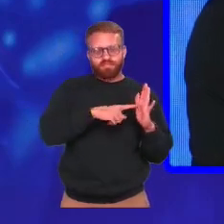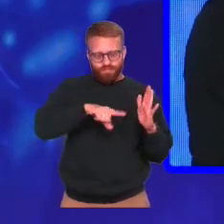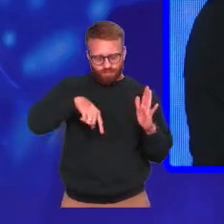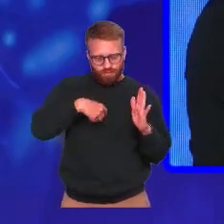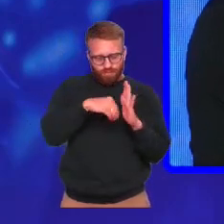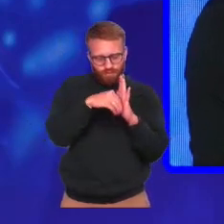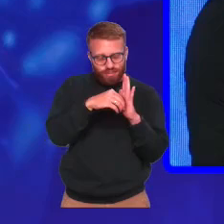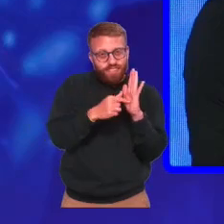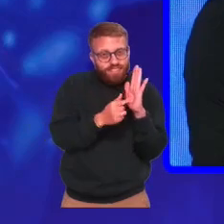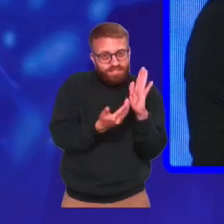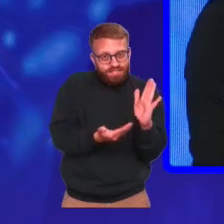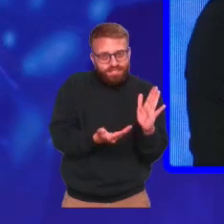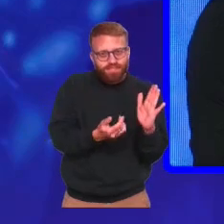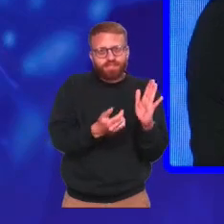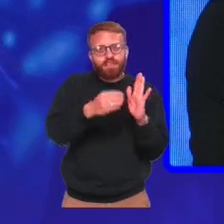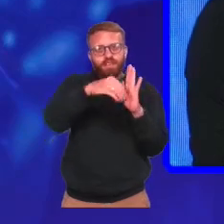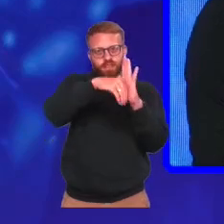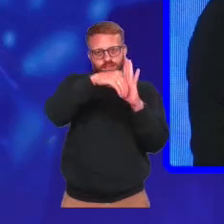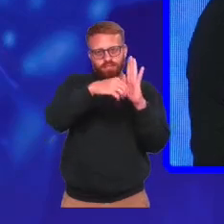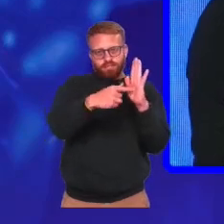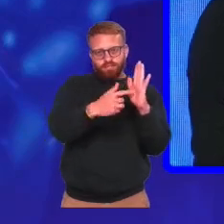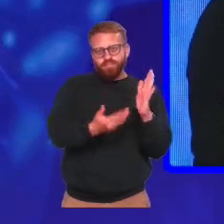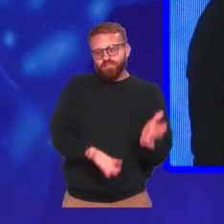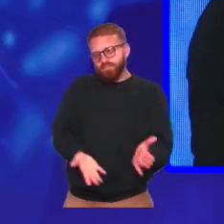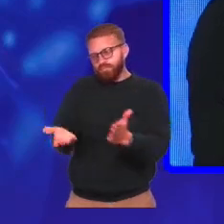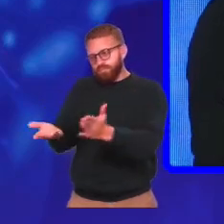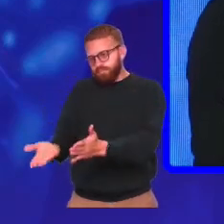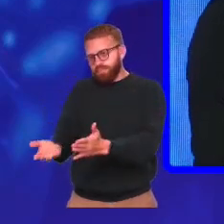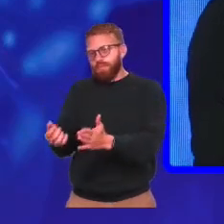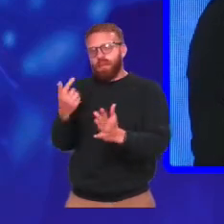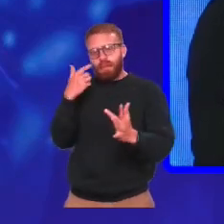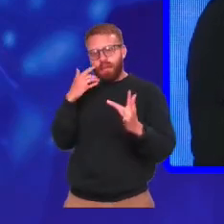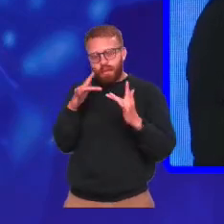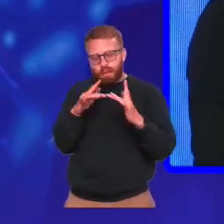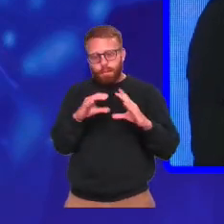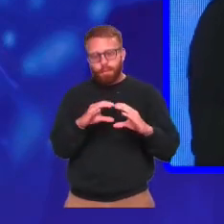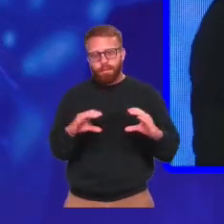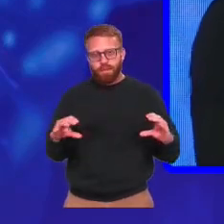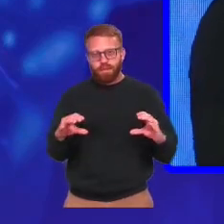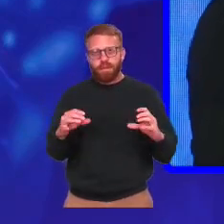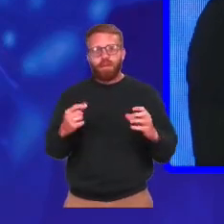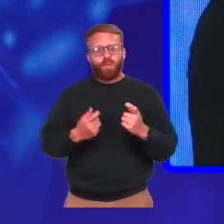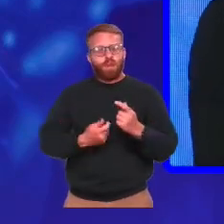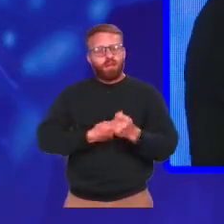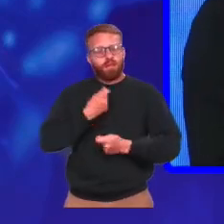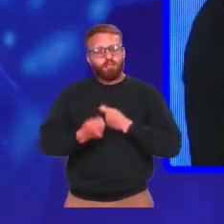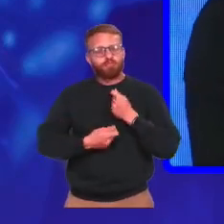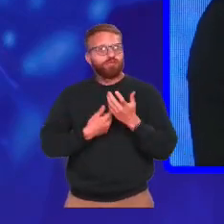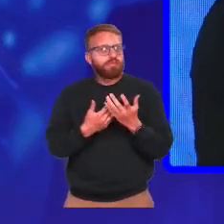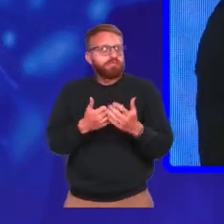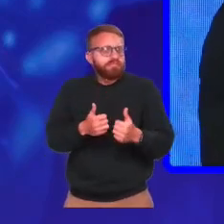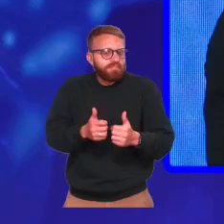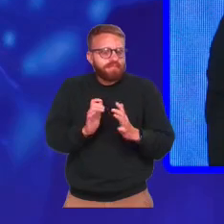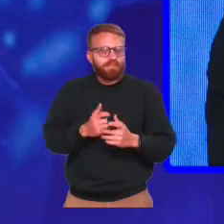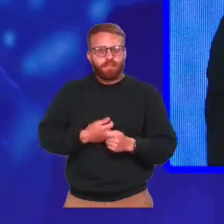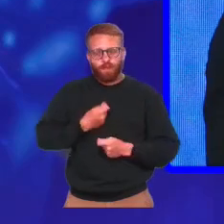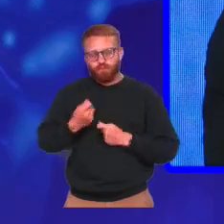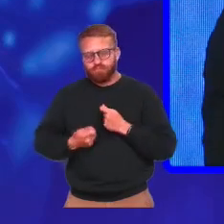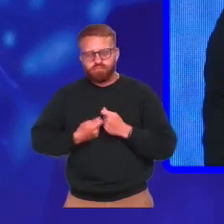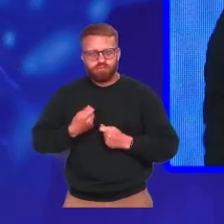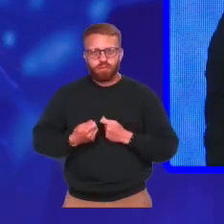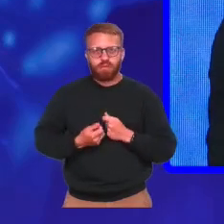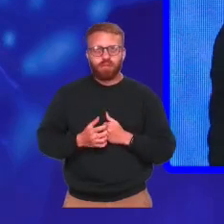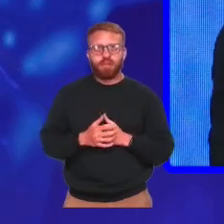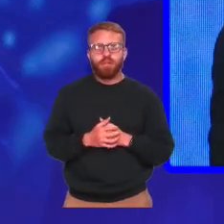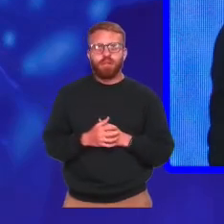to maximize the business model, you need to do both, right? The same reason why Netflix doesn't release their movies everywhere else, right? You want to